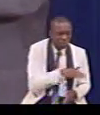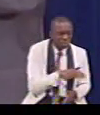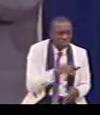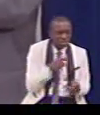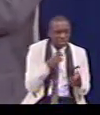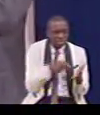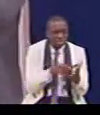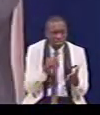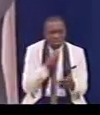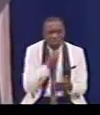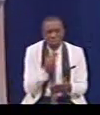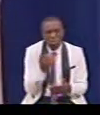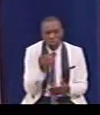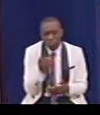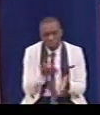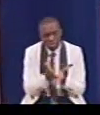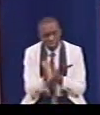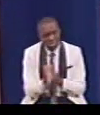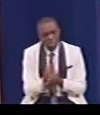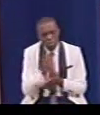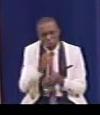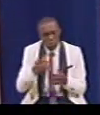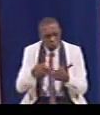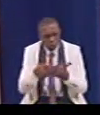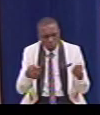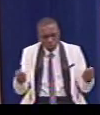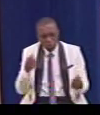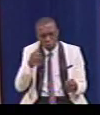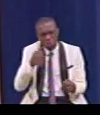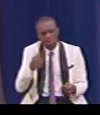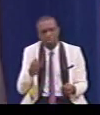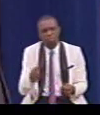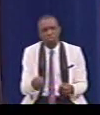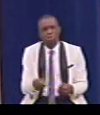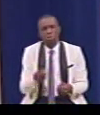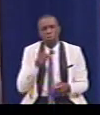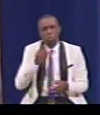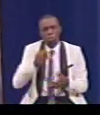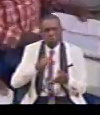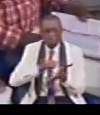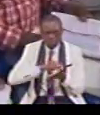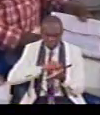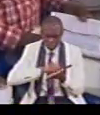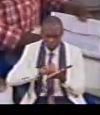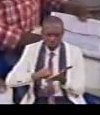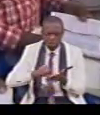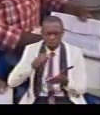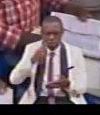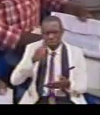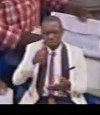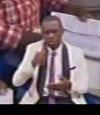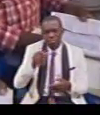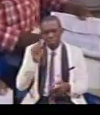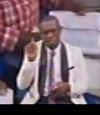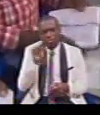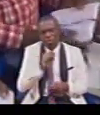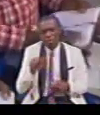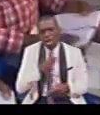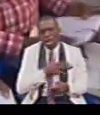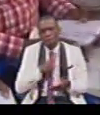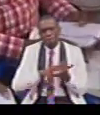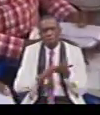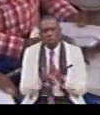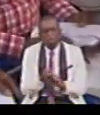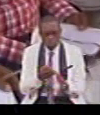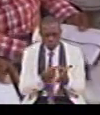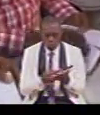I need to live the privileged life of being born again. Sanctify yourselves, therefore, and be ye holy, for I am the Lord